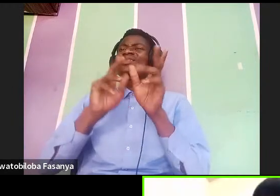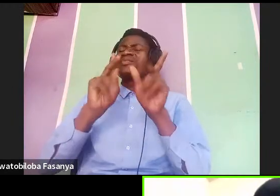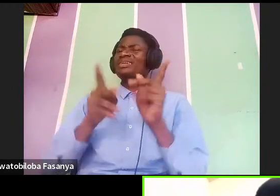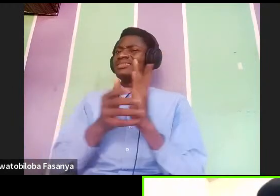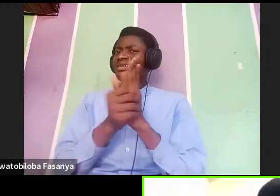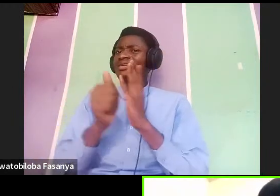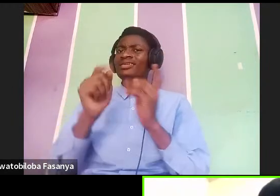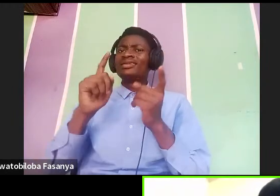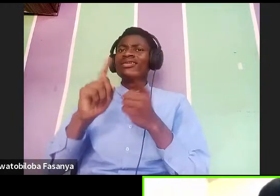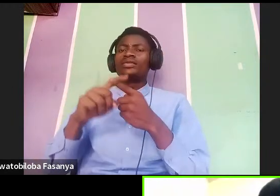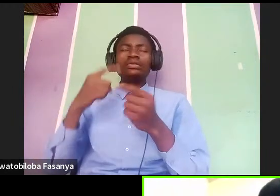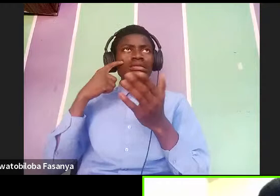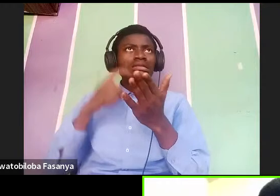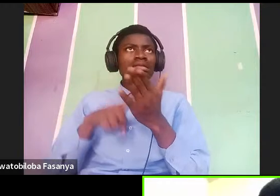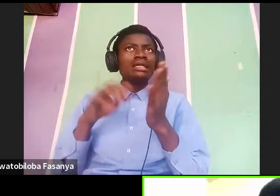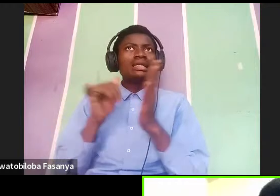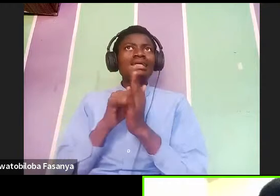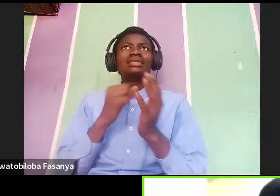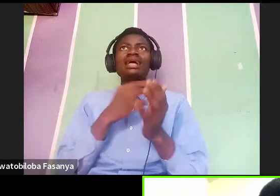abscess.